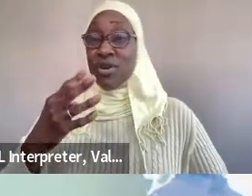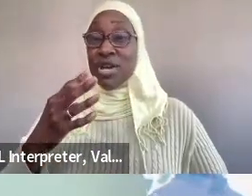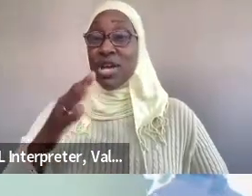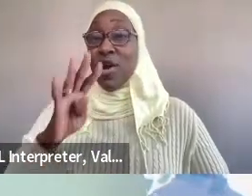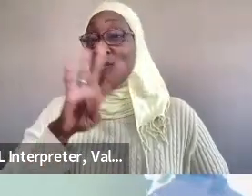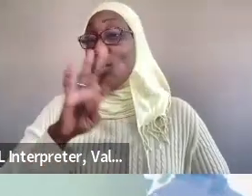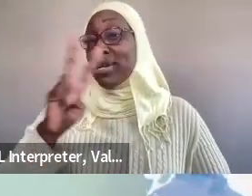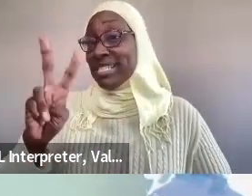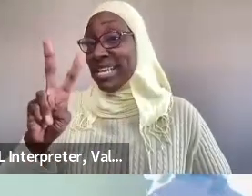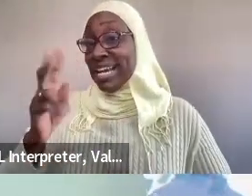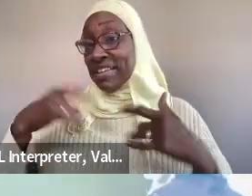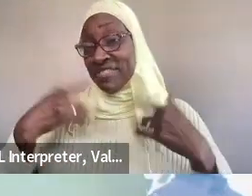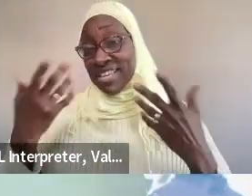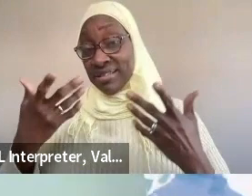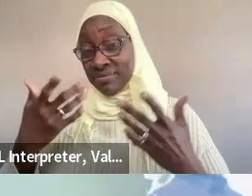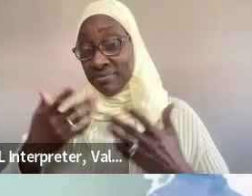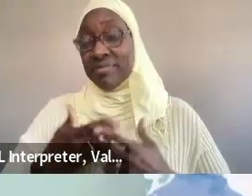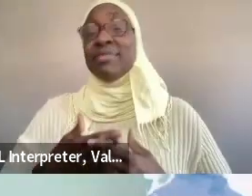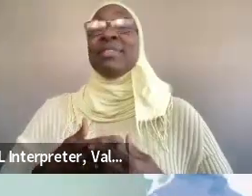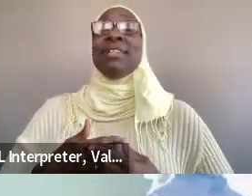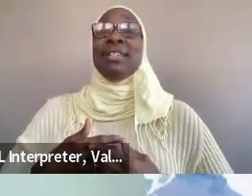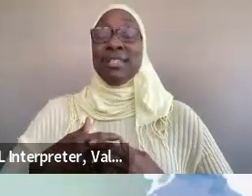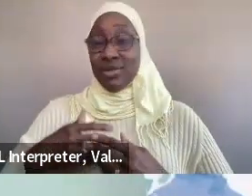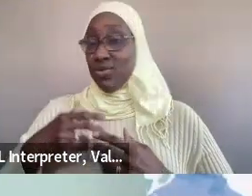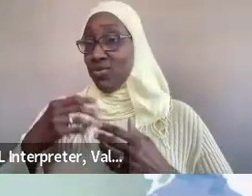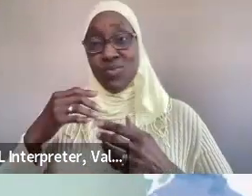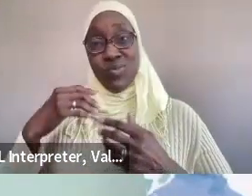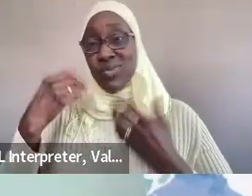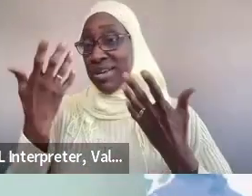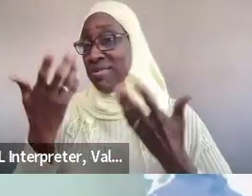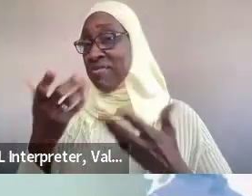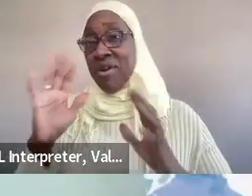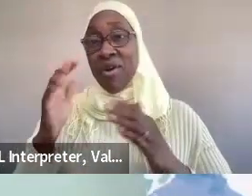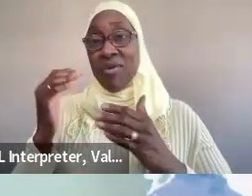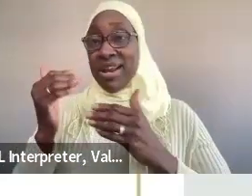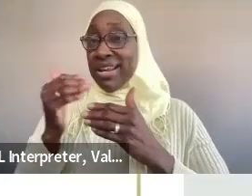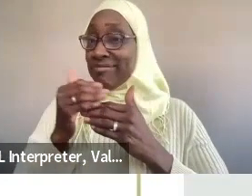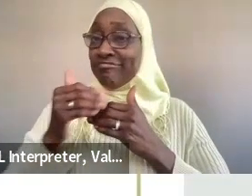next year, we have already planned out the event schedule.